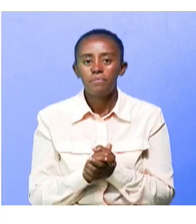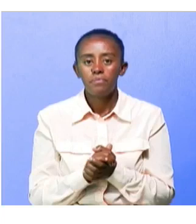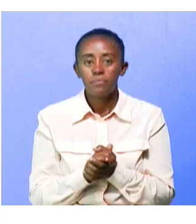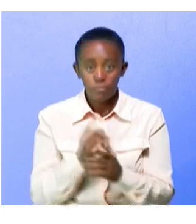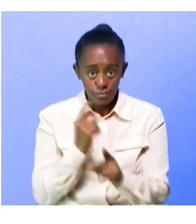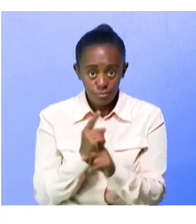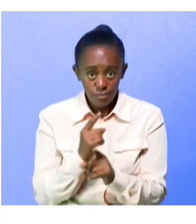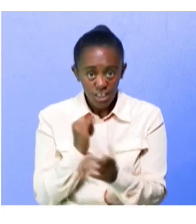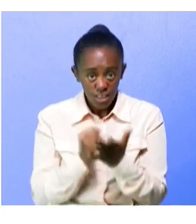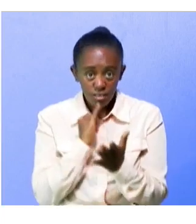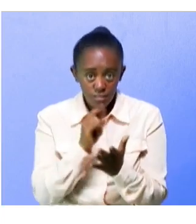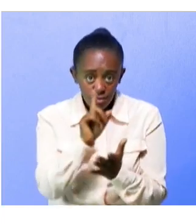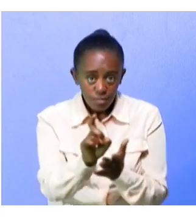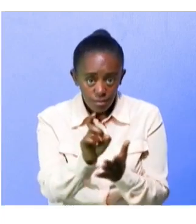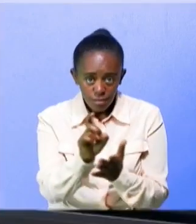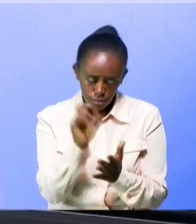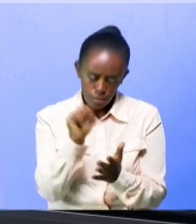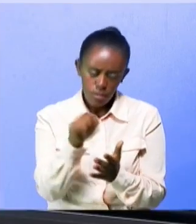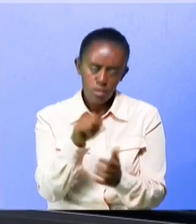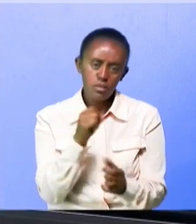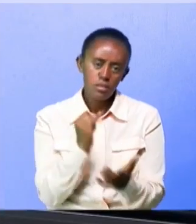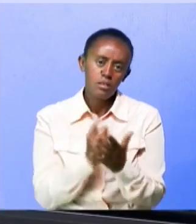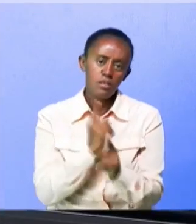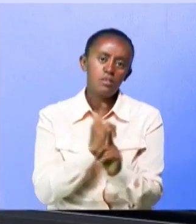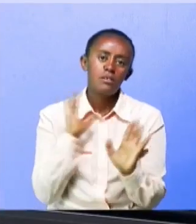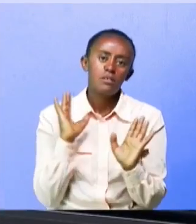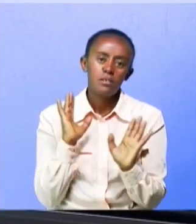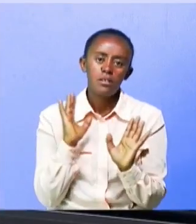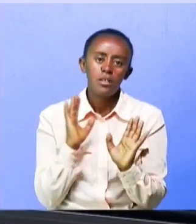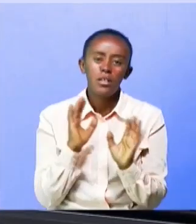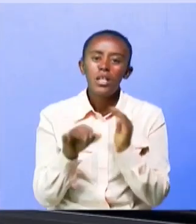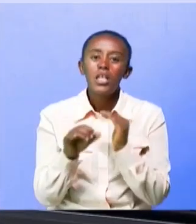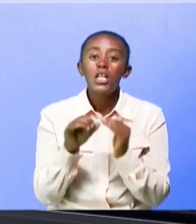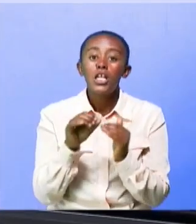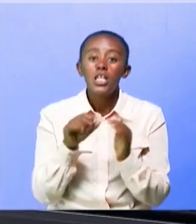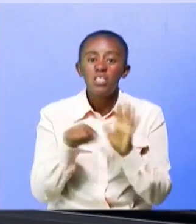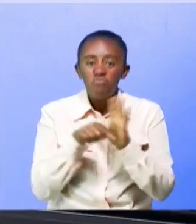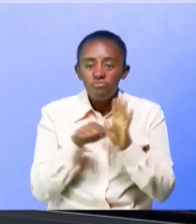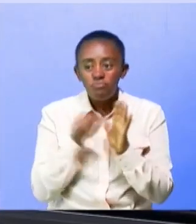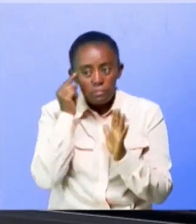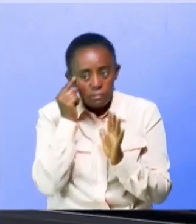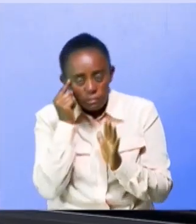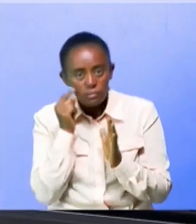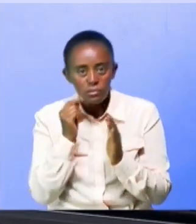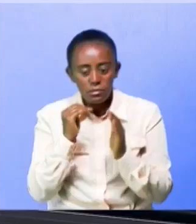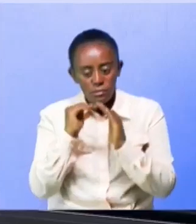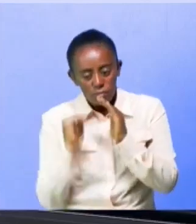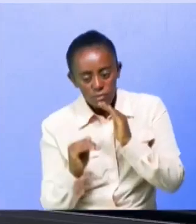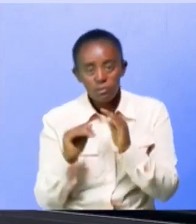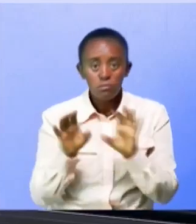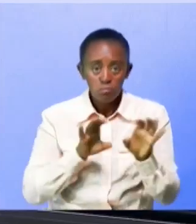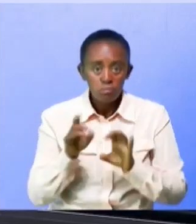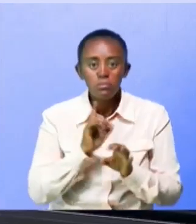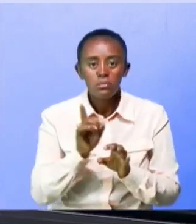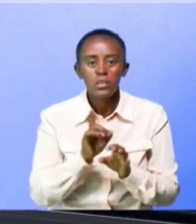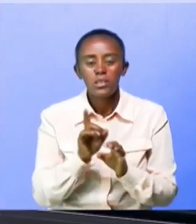Isn't it? Yes, it is. Stereotype is a harmful practice. Exactly.